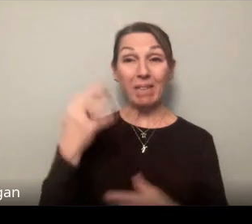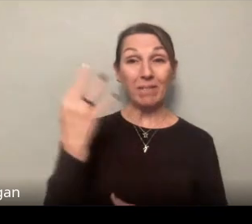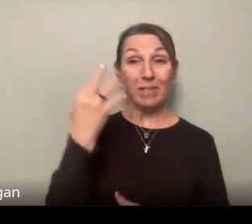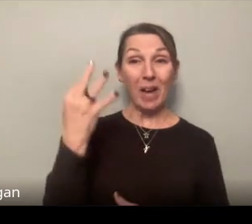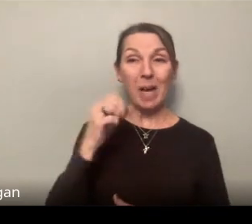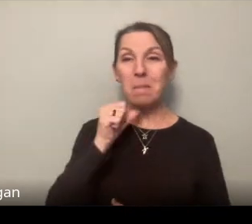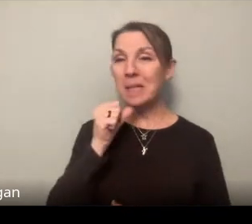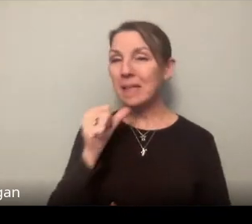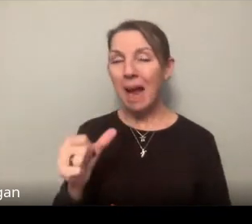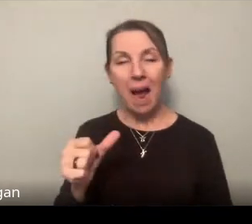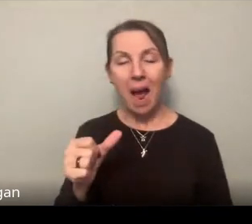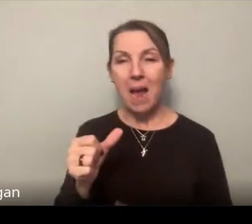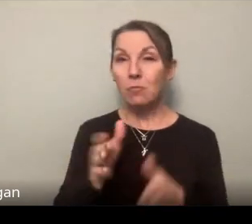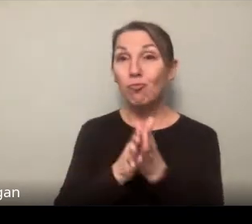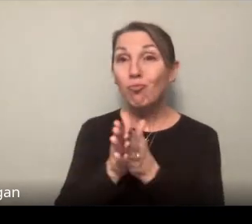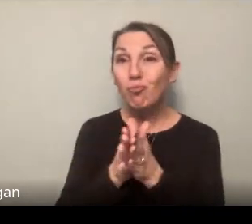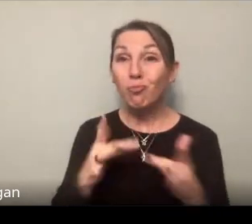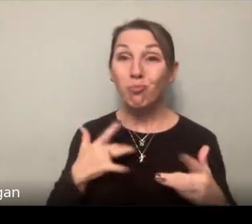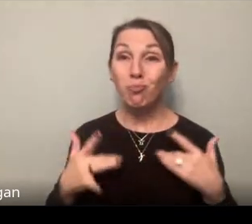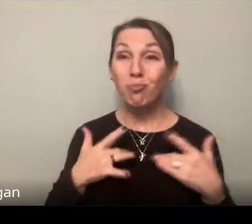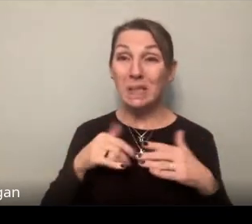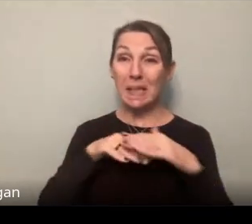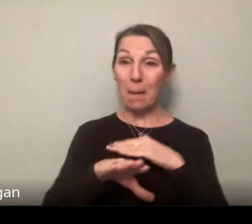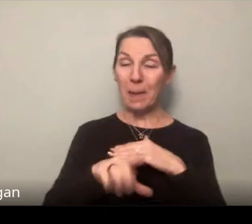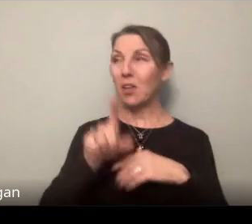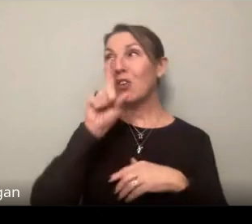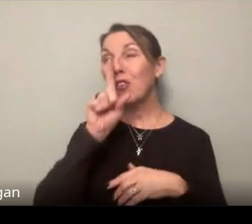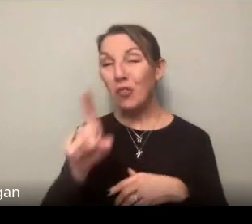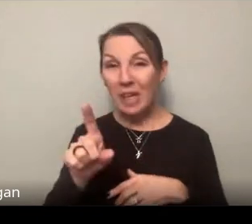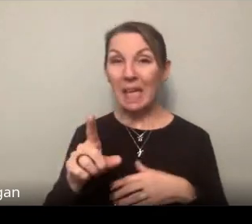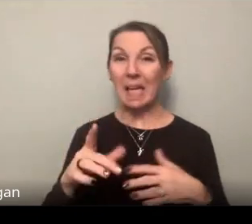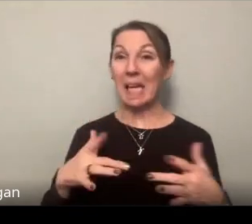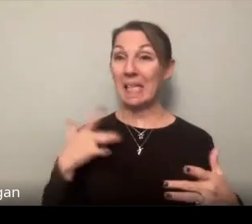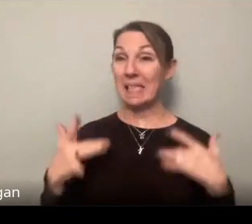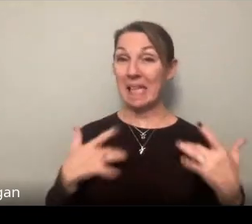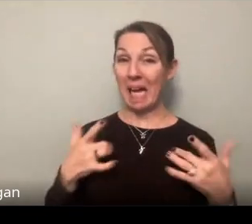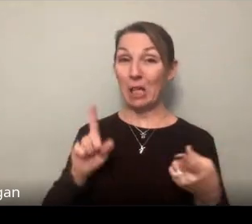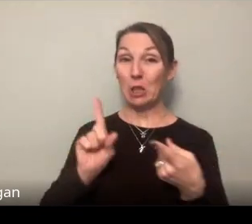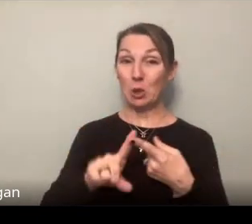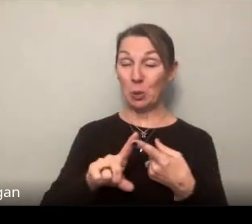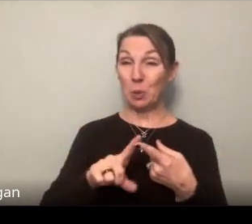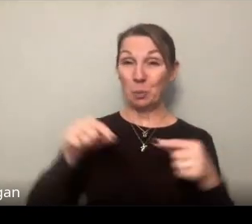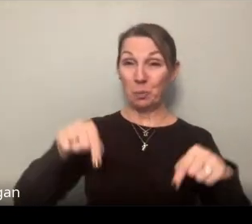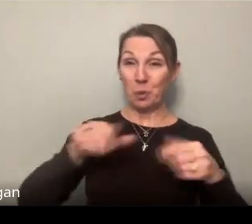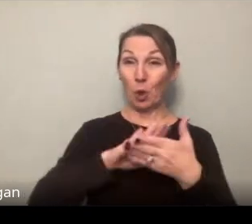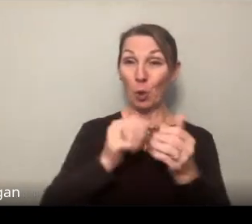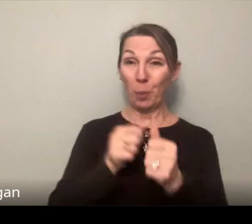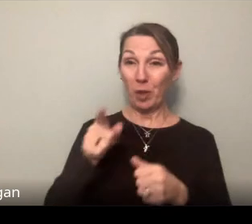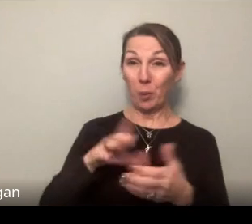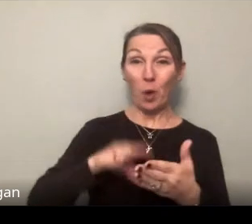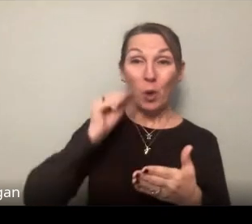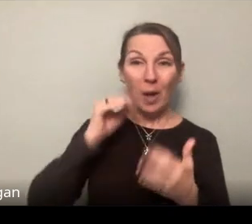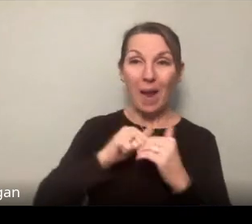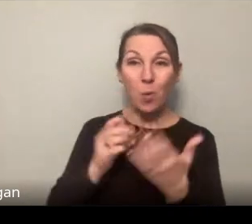the eagerest person to come in, and I was really, really, really excited to do this with you. Learning how